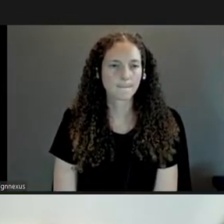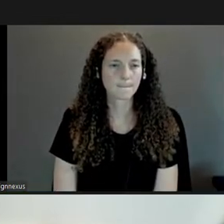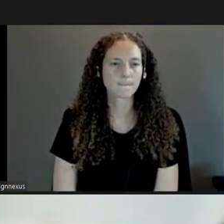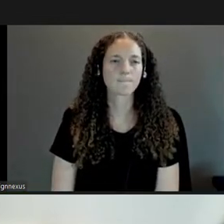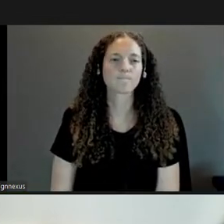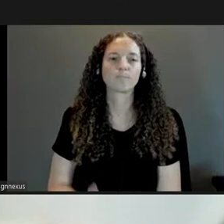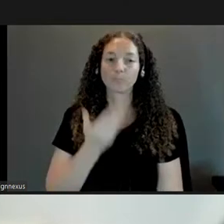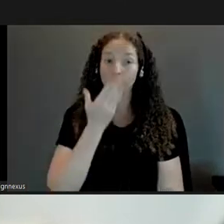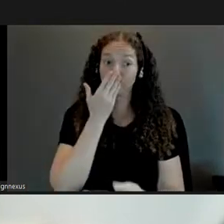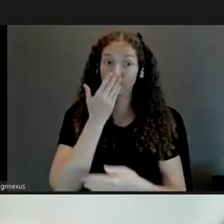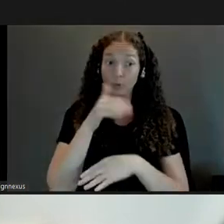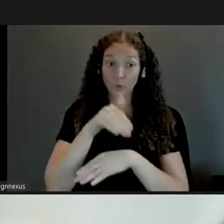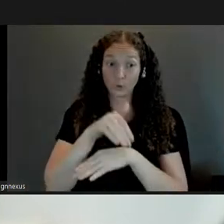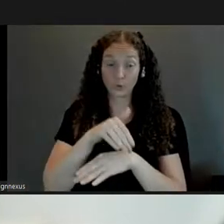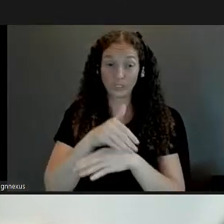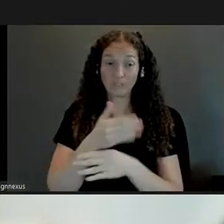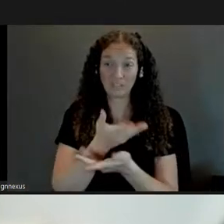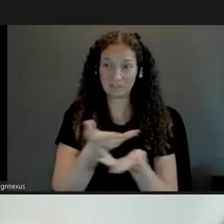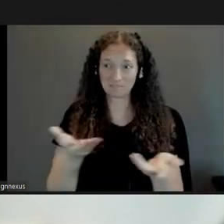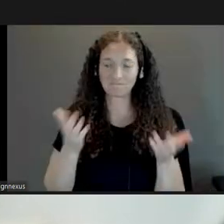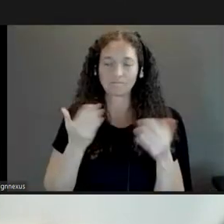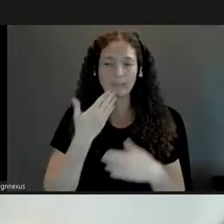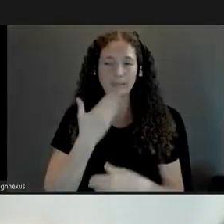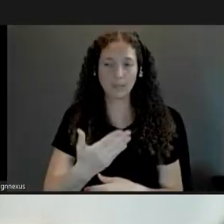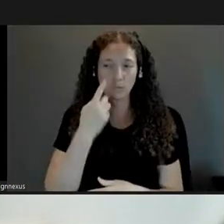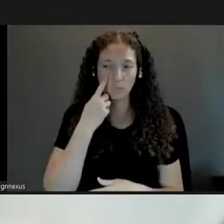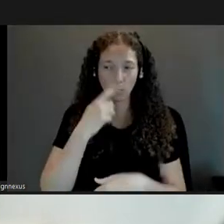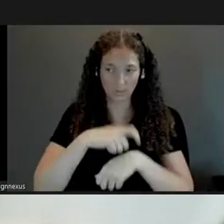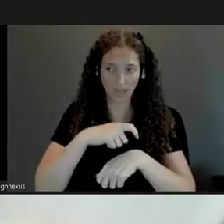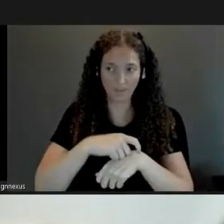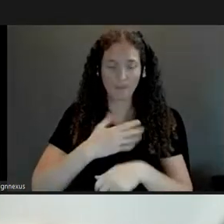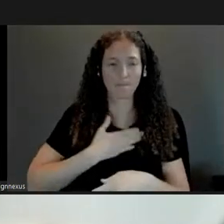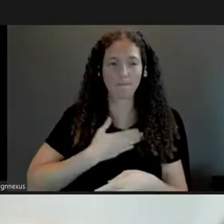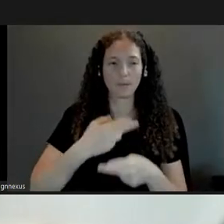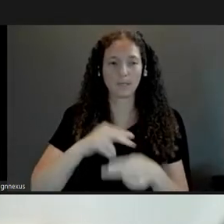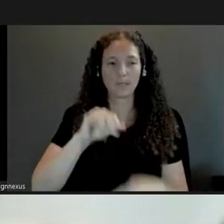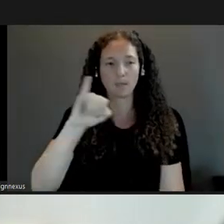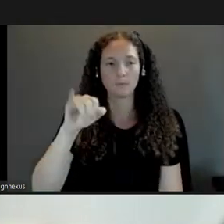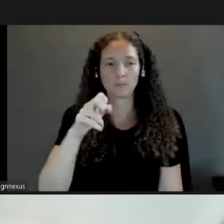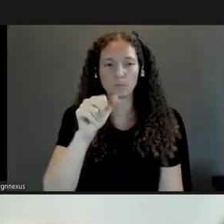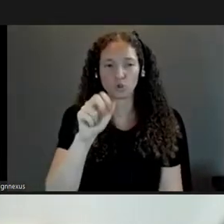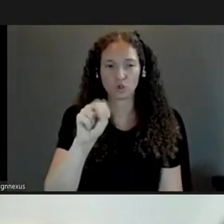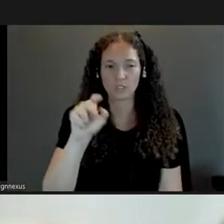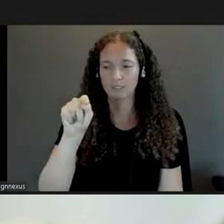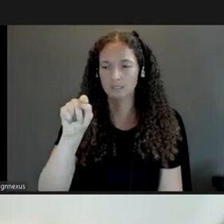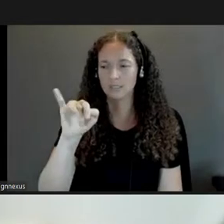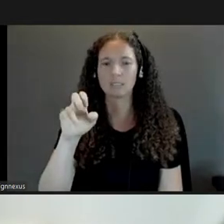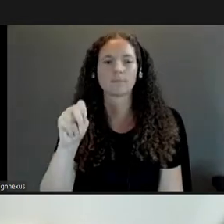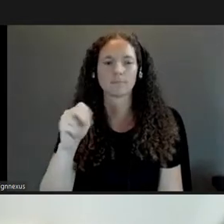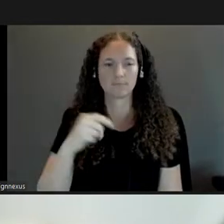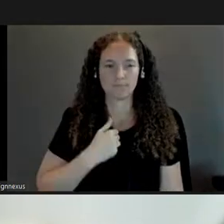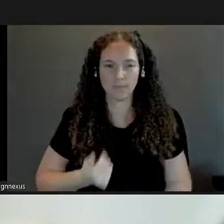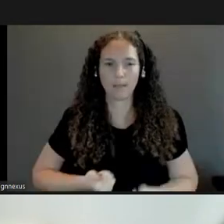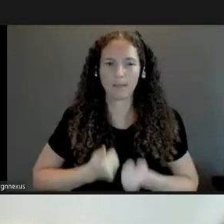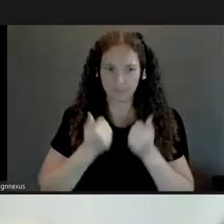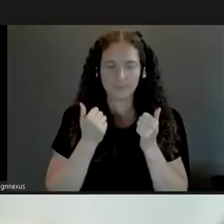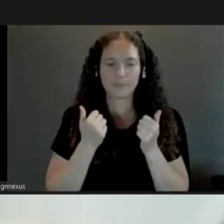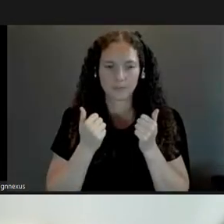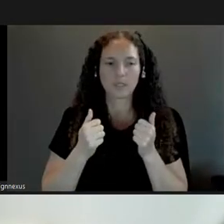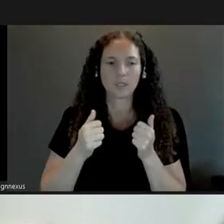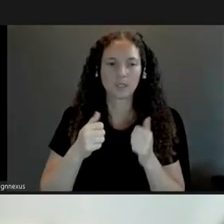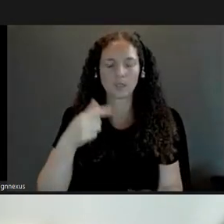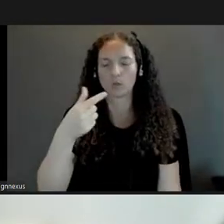Good evening, everybody. Thank you so much for your time today. My name is Jean Tien. I am a resident of Great Neck. First, I'd like to